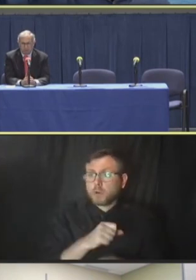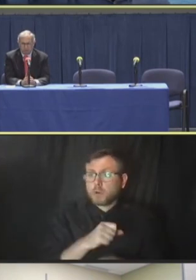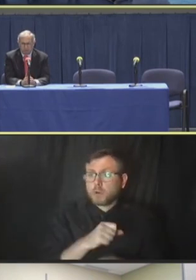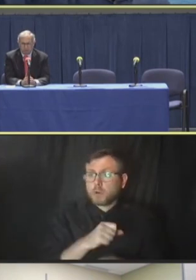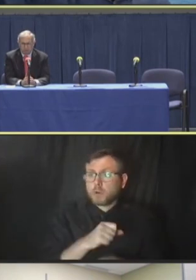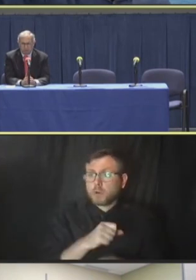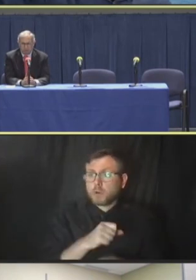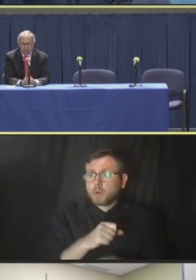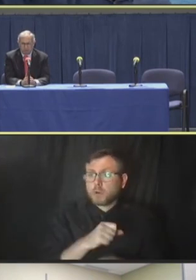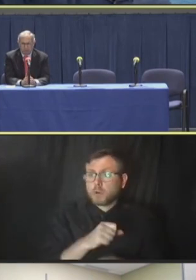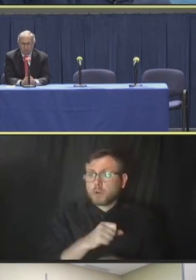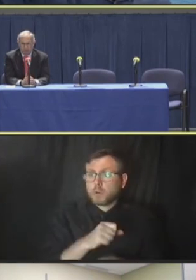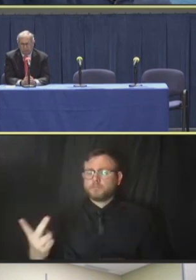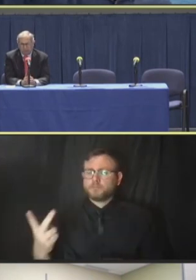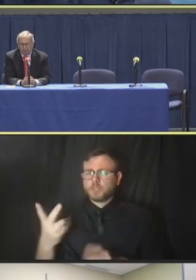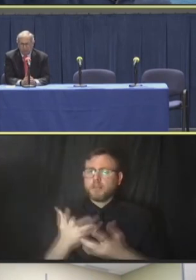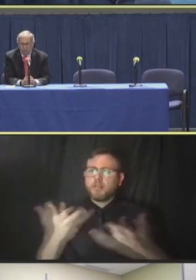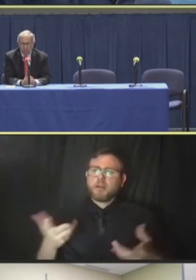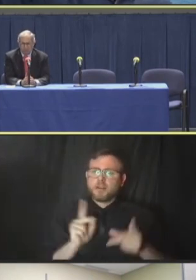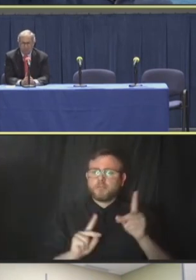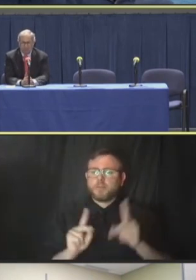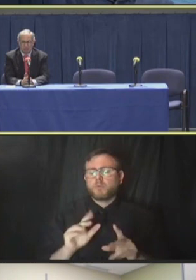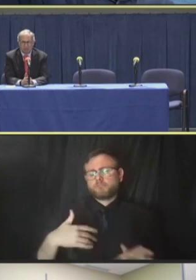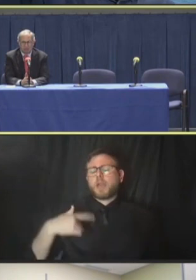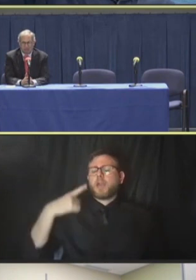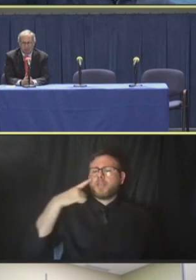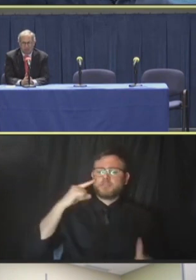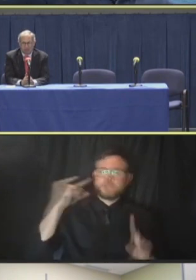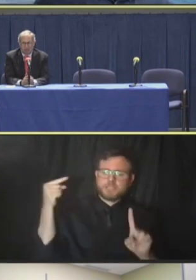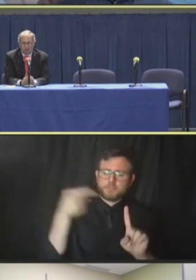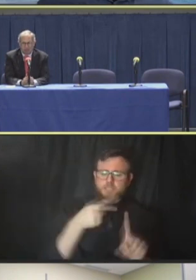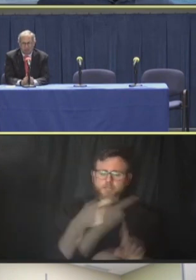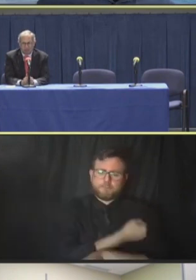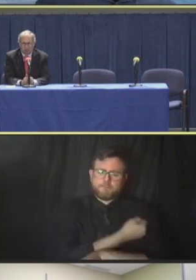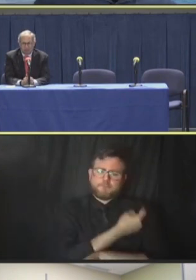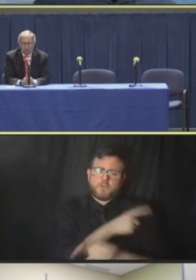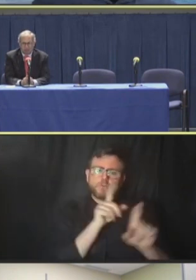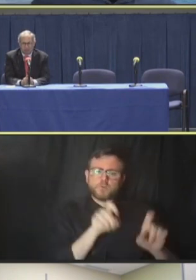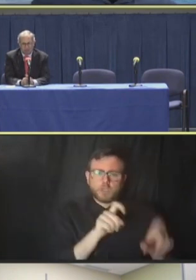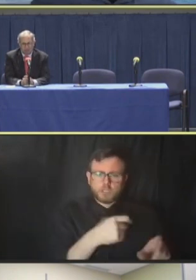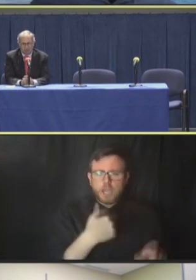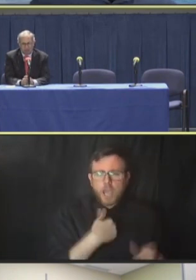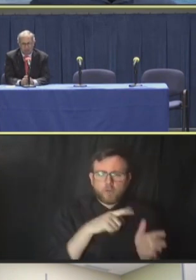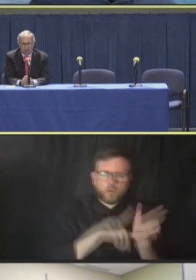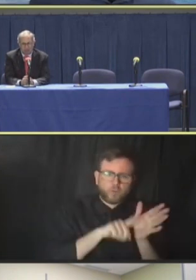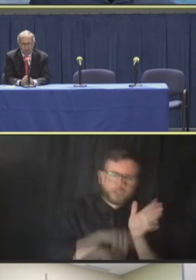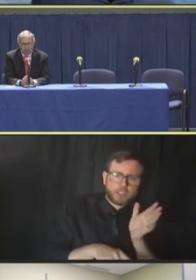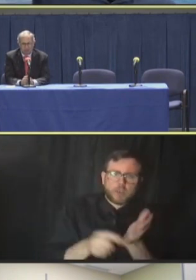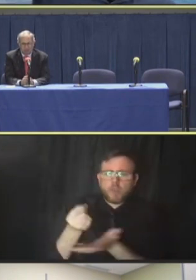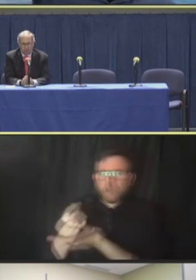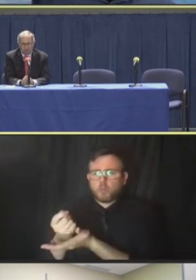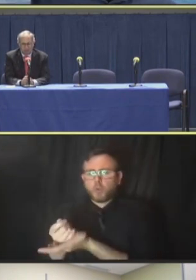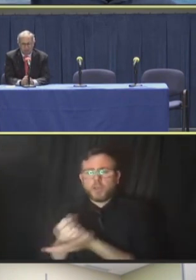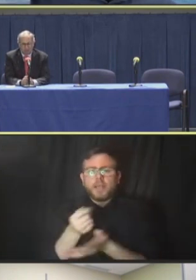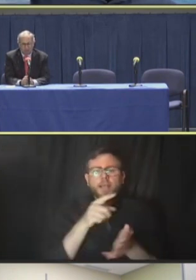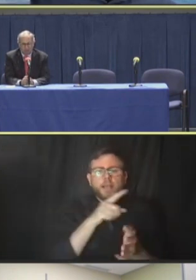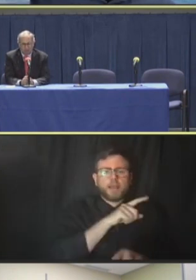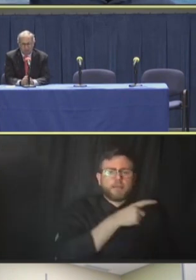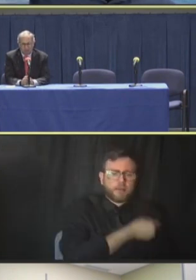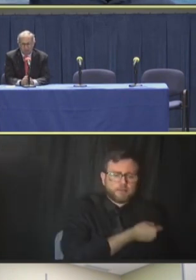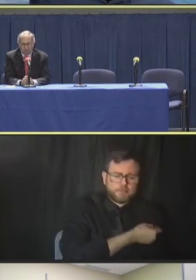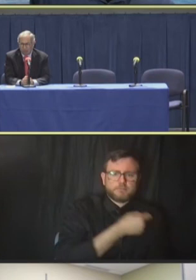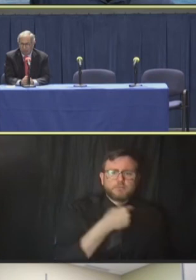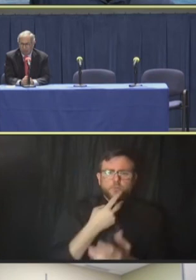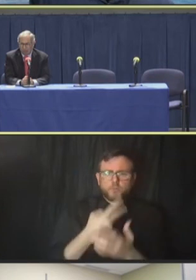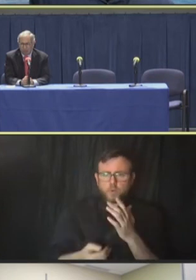is a lot of people, and I think particularly in vaccine trials, having done research in both therapeutics and in vaccines, I've learned